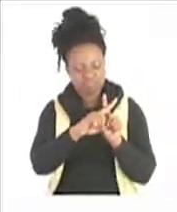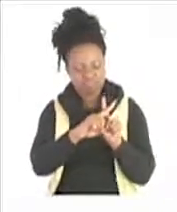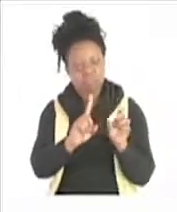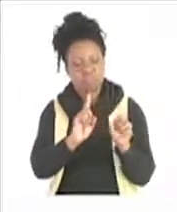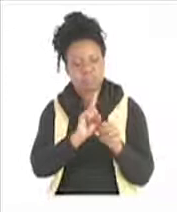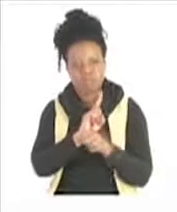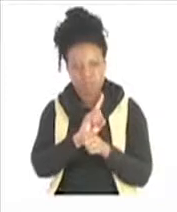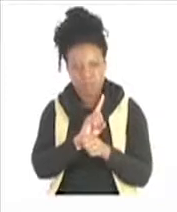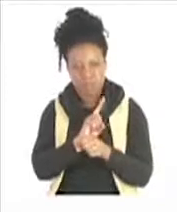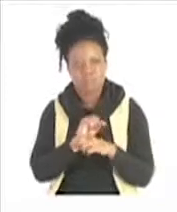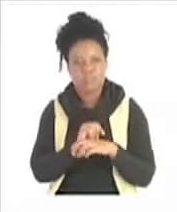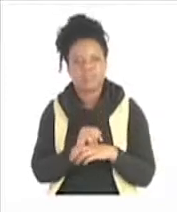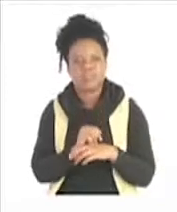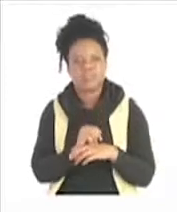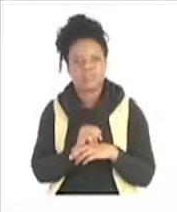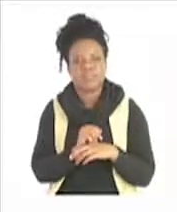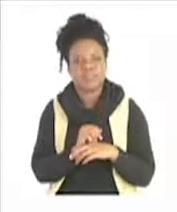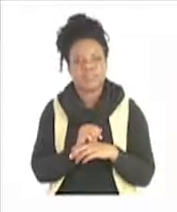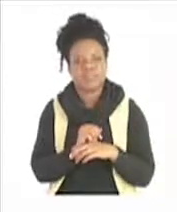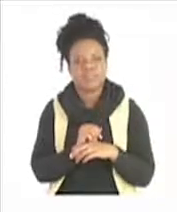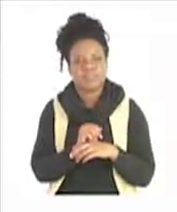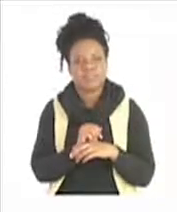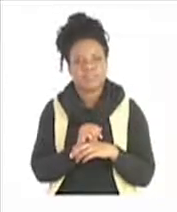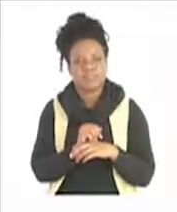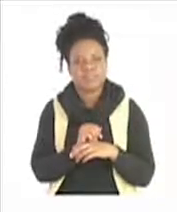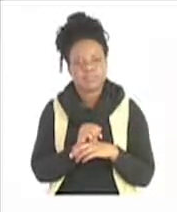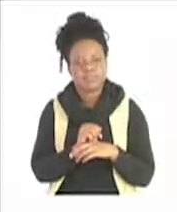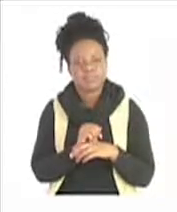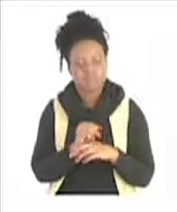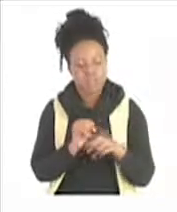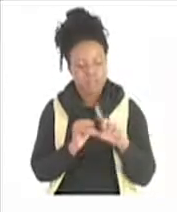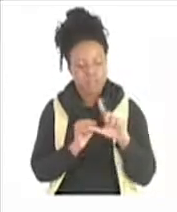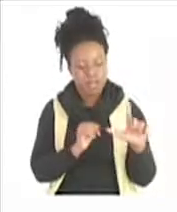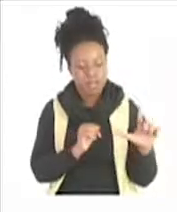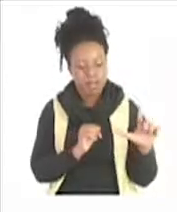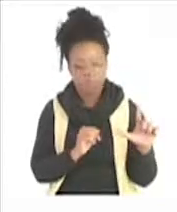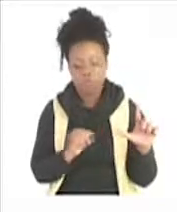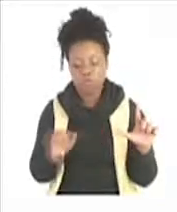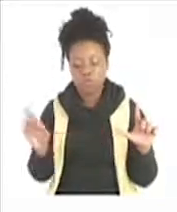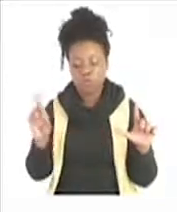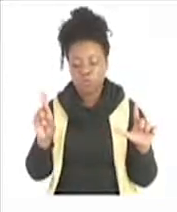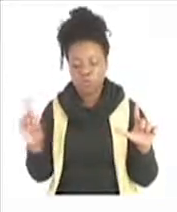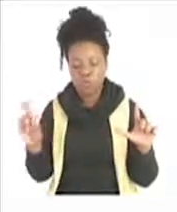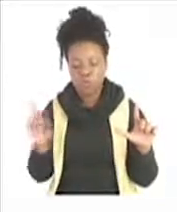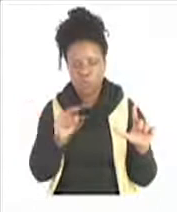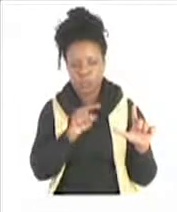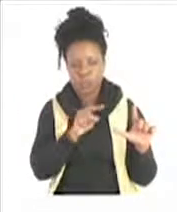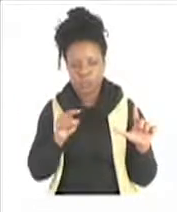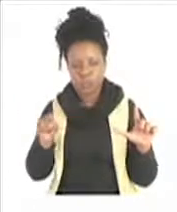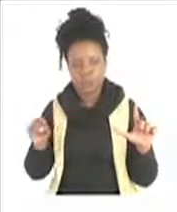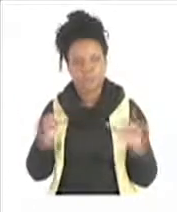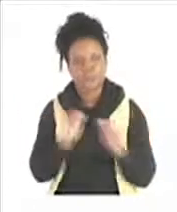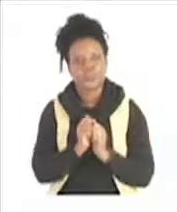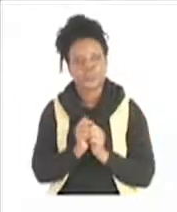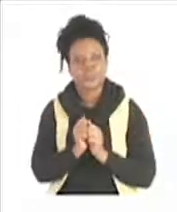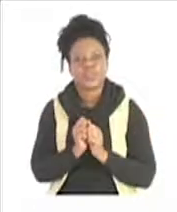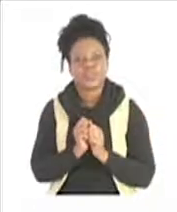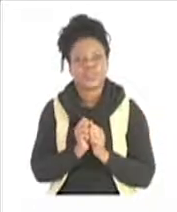is first. So work from left to right. So we do the multiplication first.